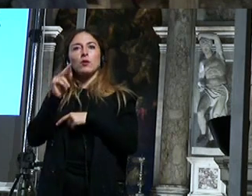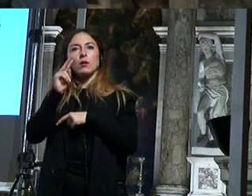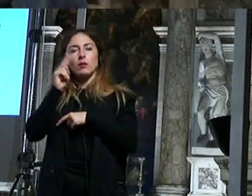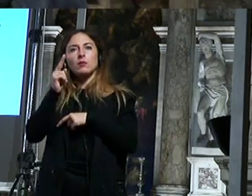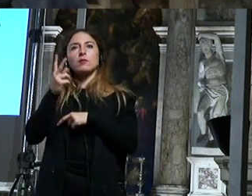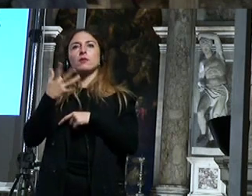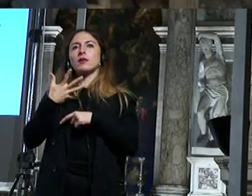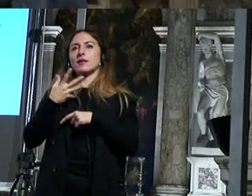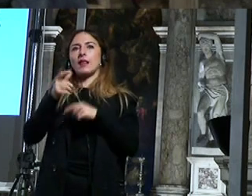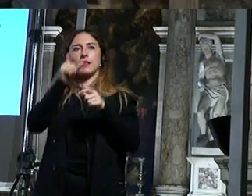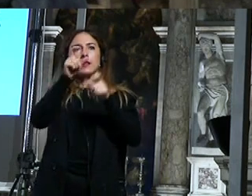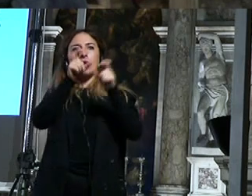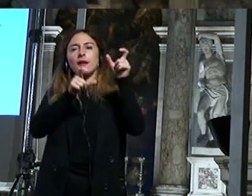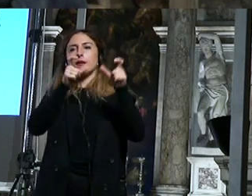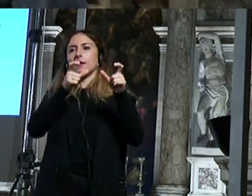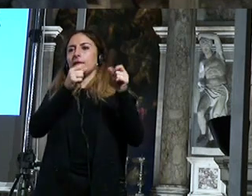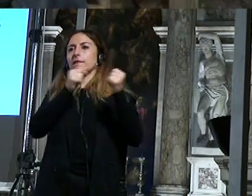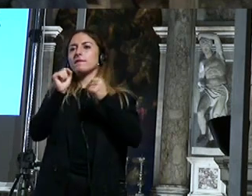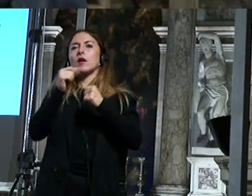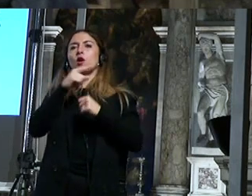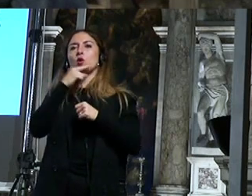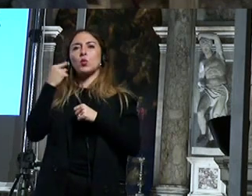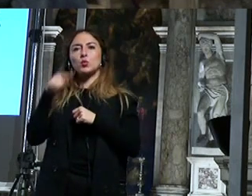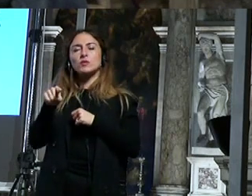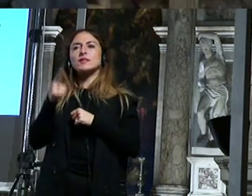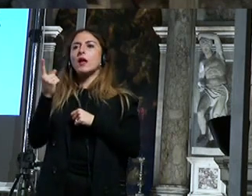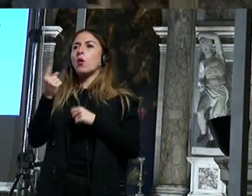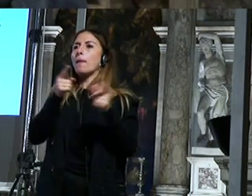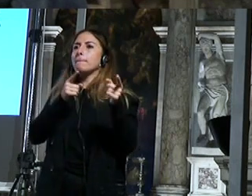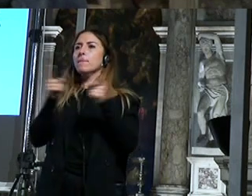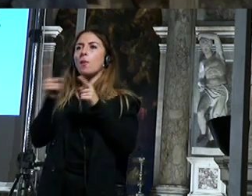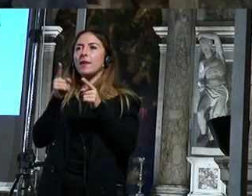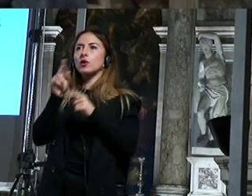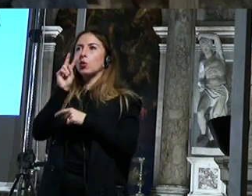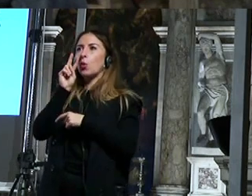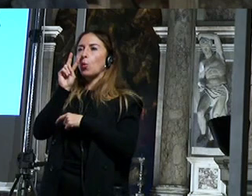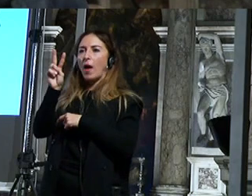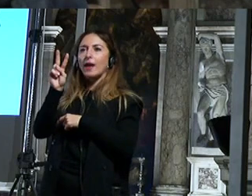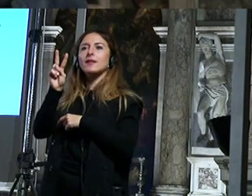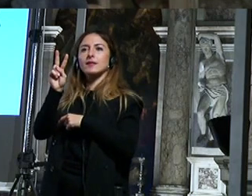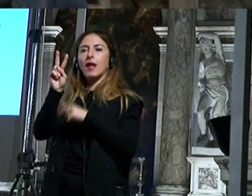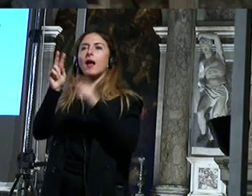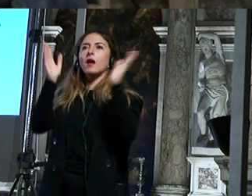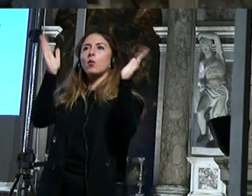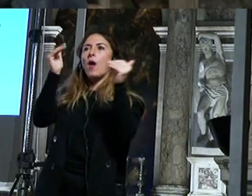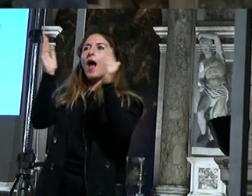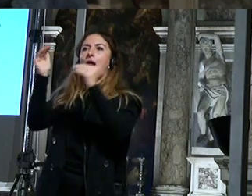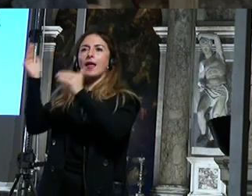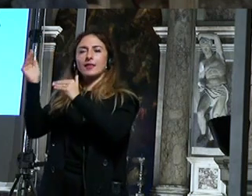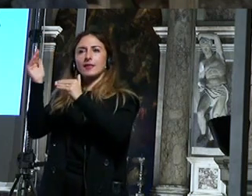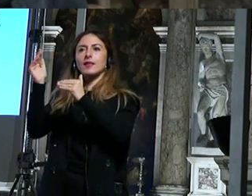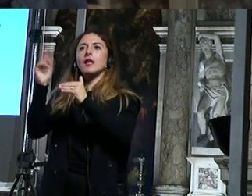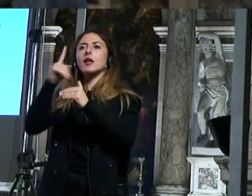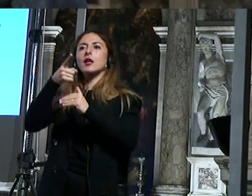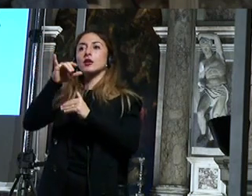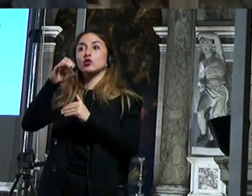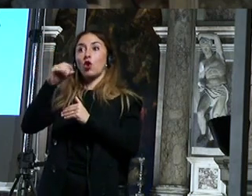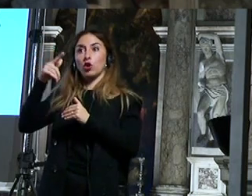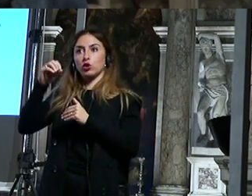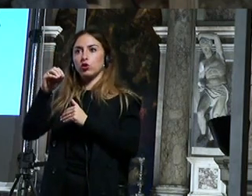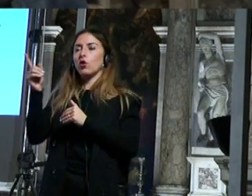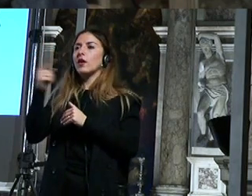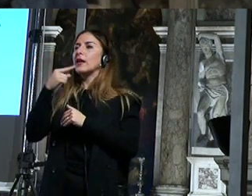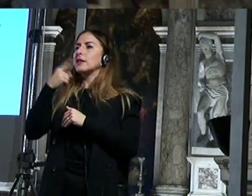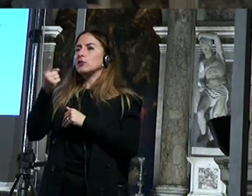icone russe, e poi a un certo punto si trova a guardare delle rappresentazioni di Giotto e dice: